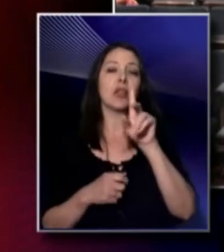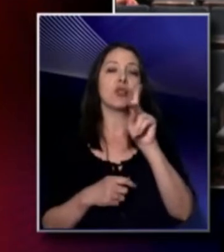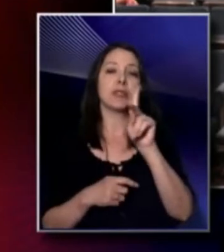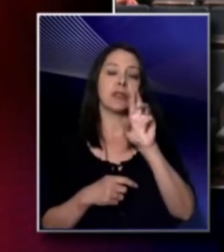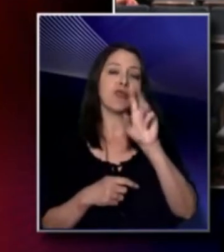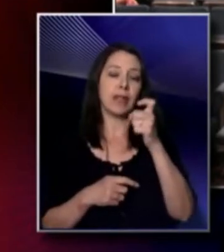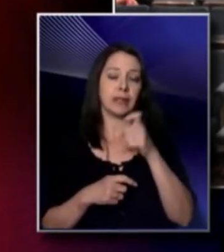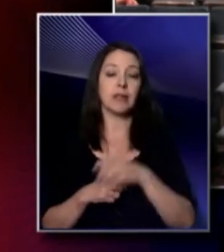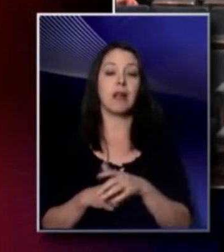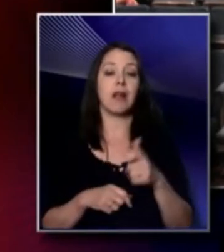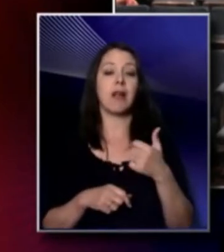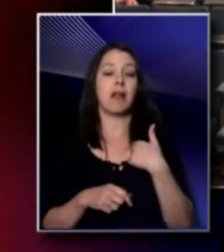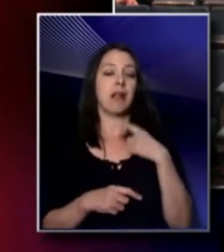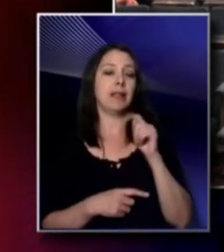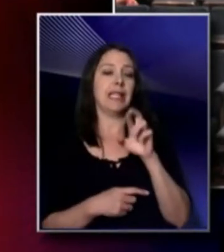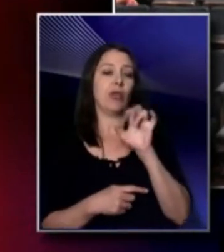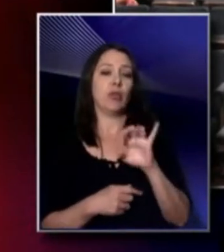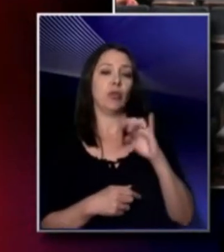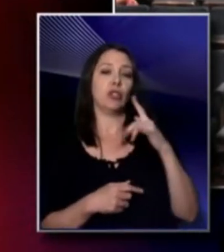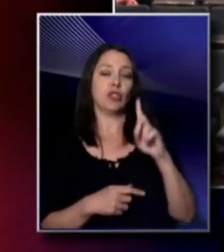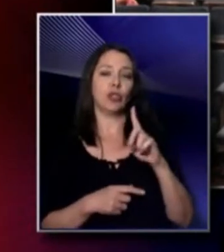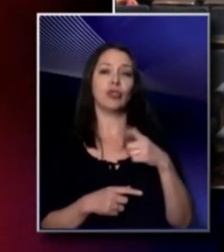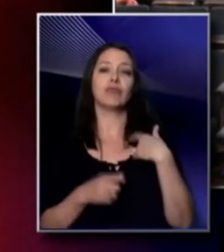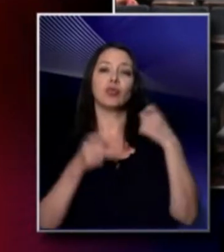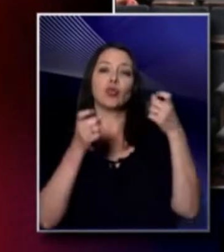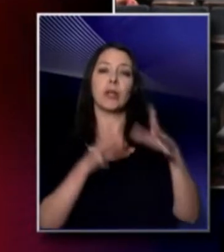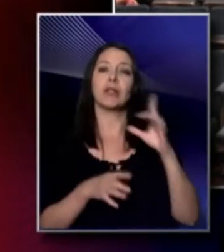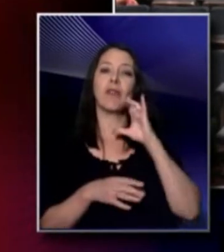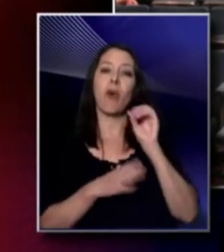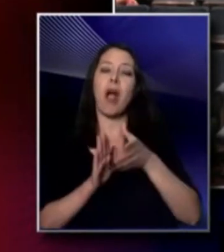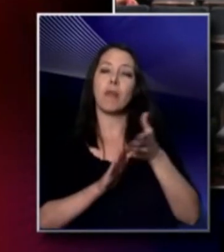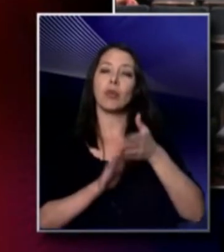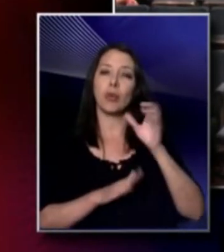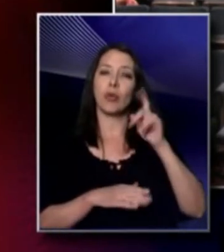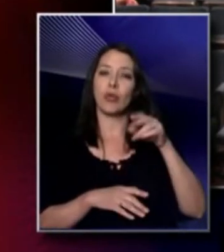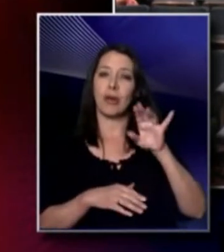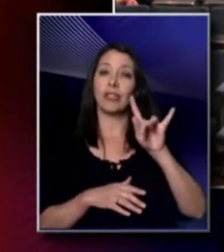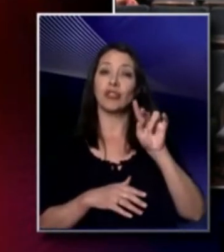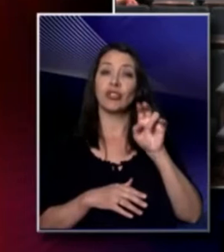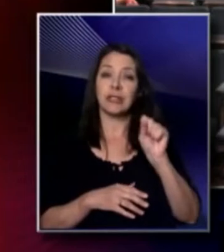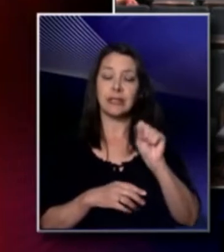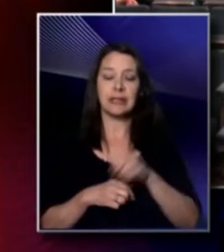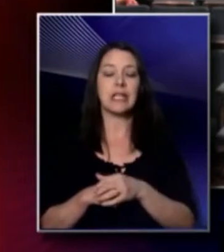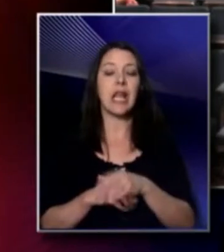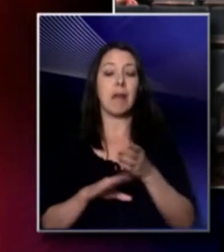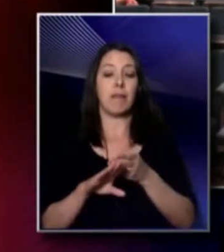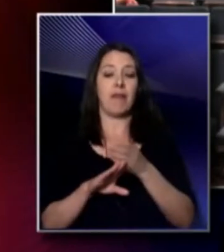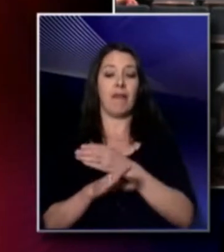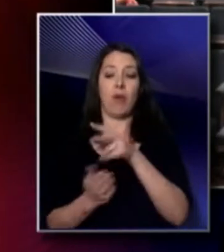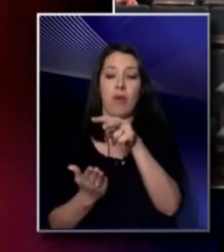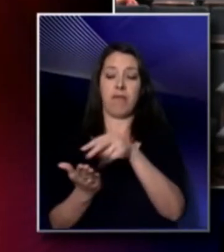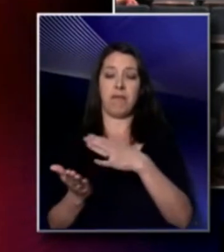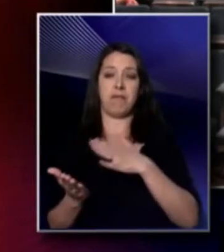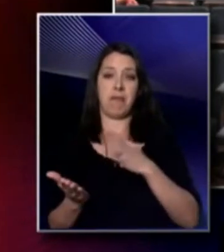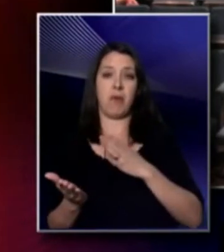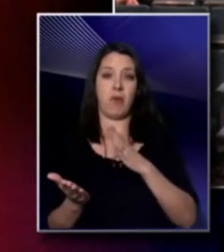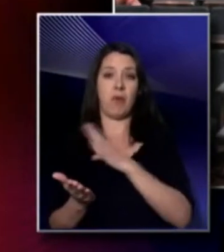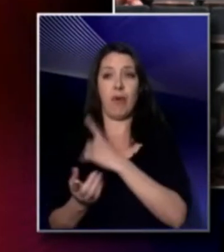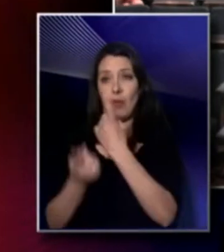Pritchard, Director of Operations. And before you have my report, there's a couple things I'd like to recognize.